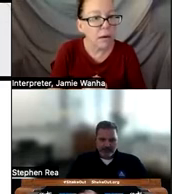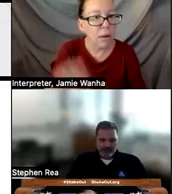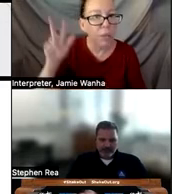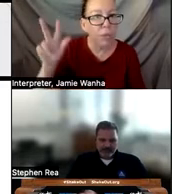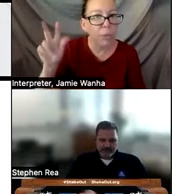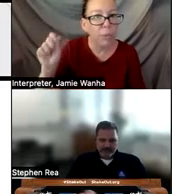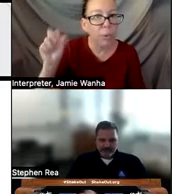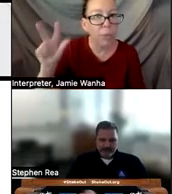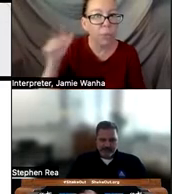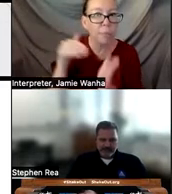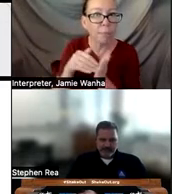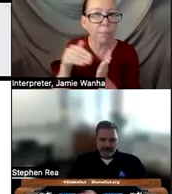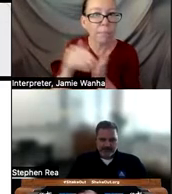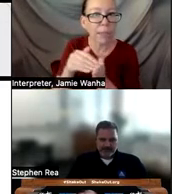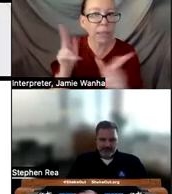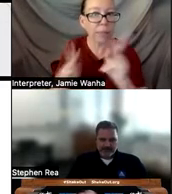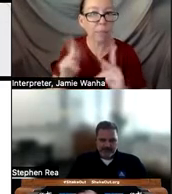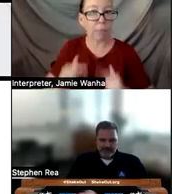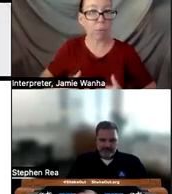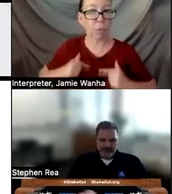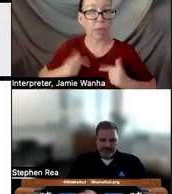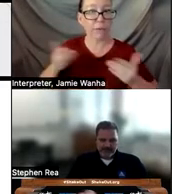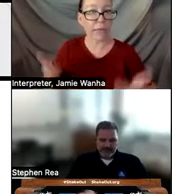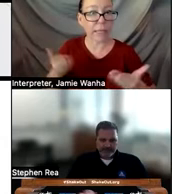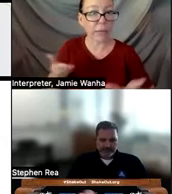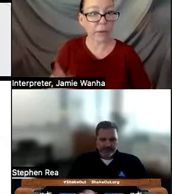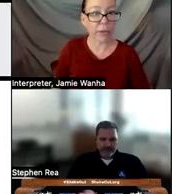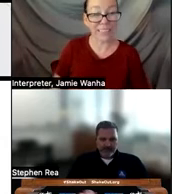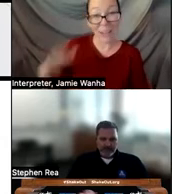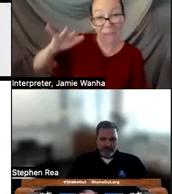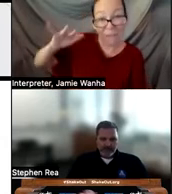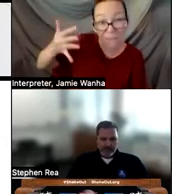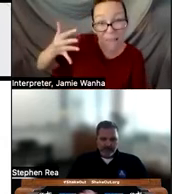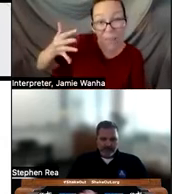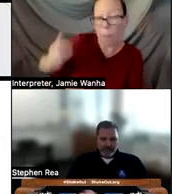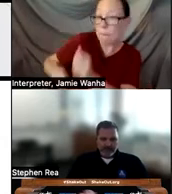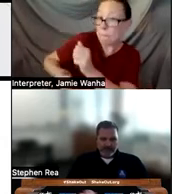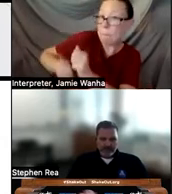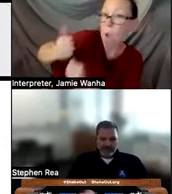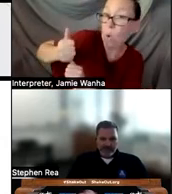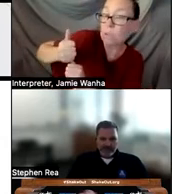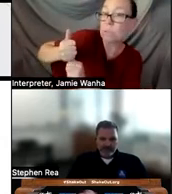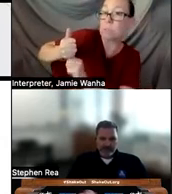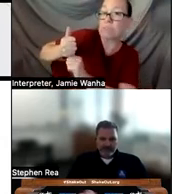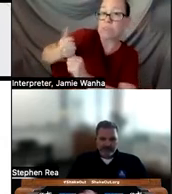million residents, the fifth most populous county in the United States. We have